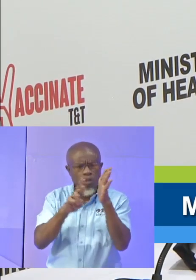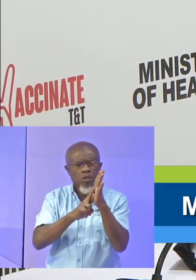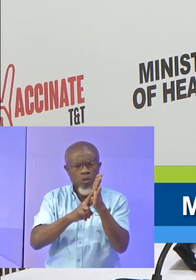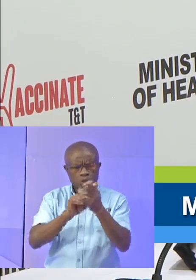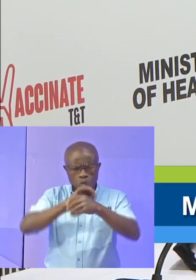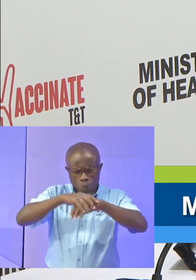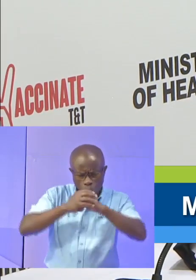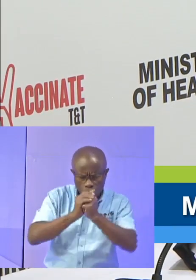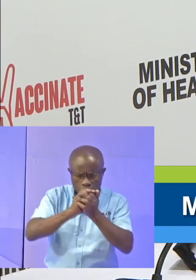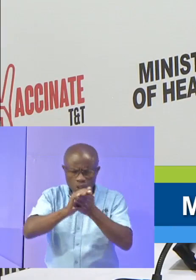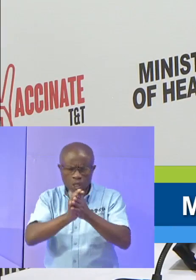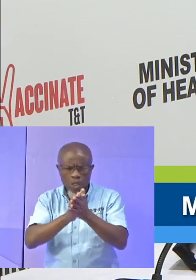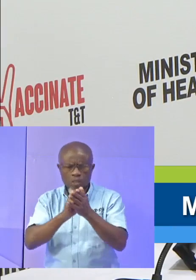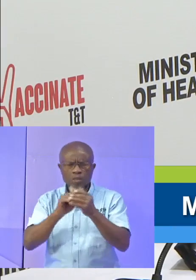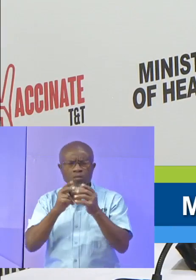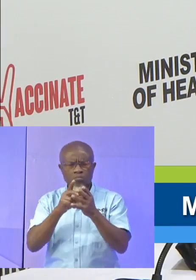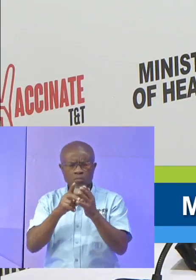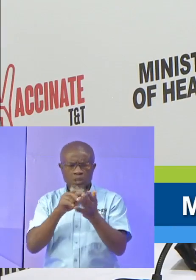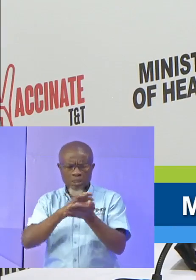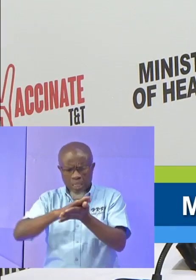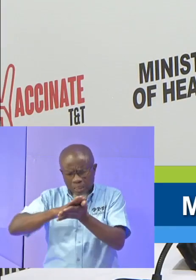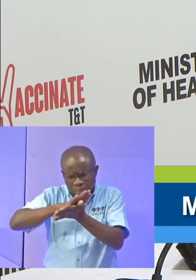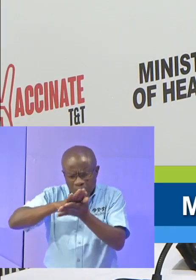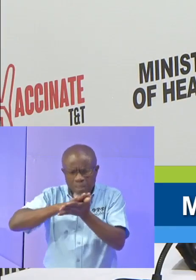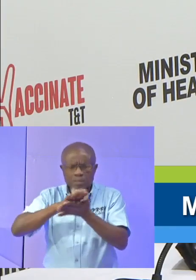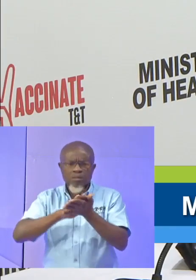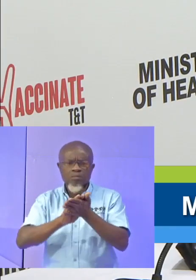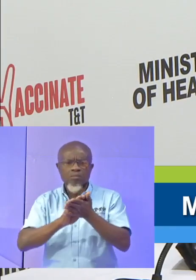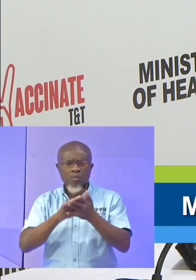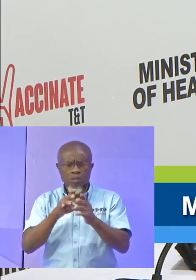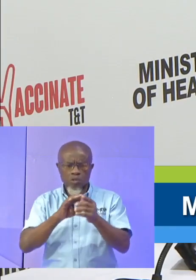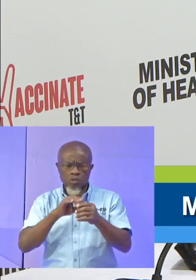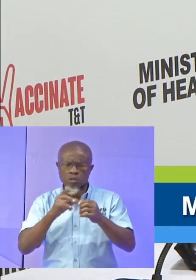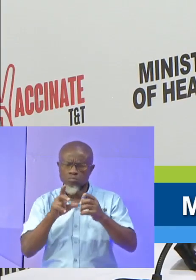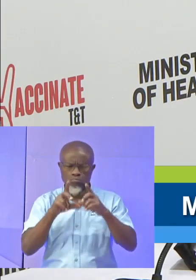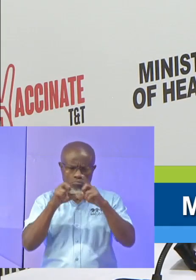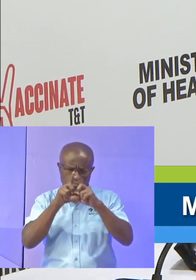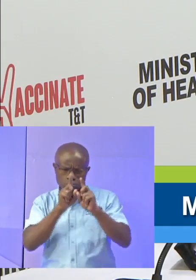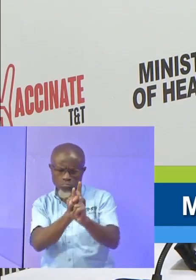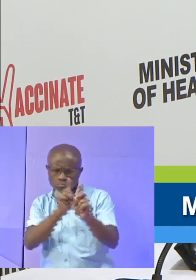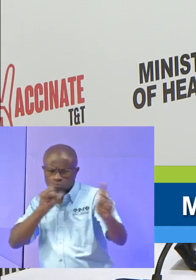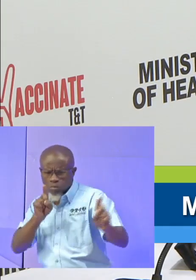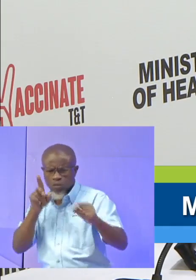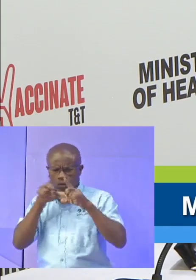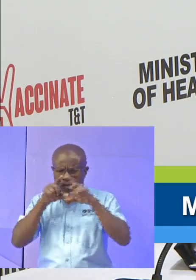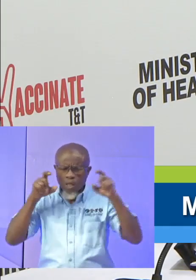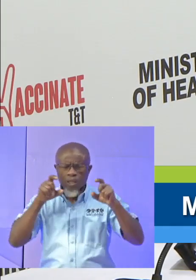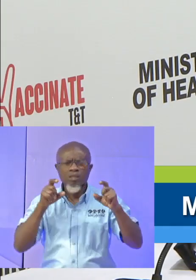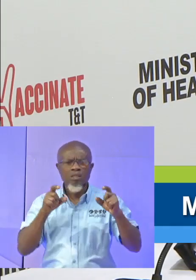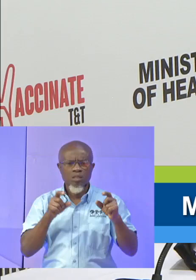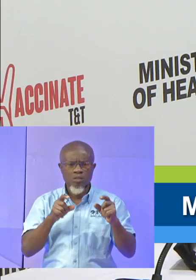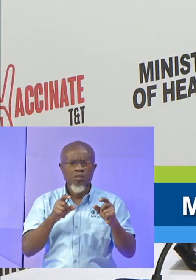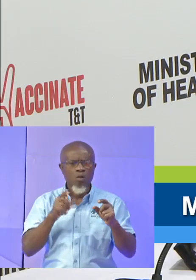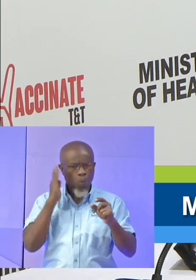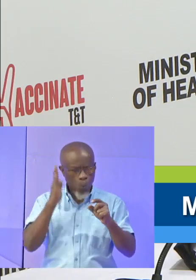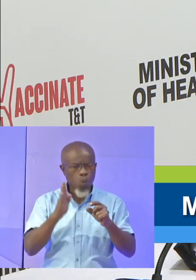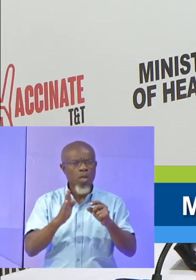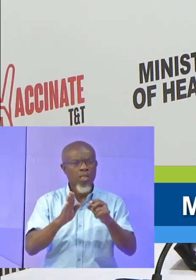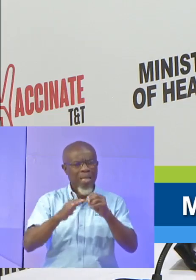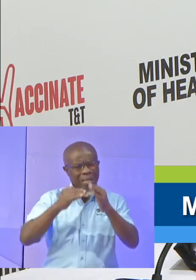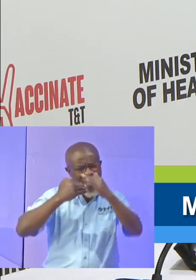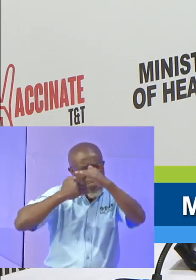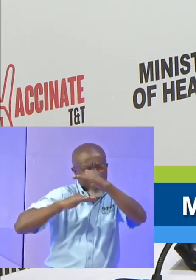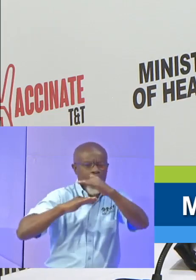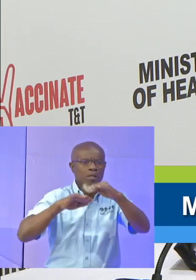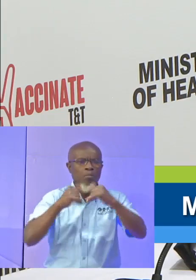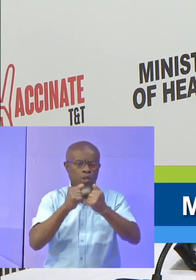distancing as well as hand washing, we see that they are having an effect on other viruses as well, certainly other respiratory viruses. Decreases in